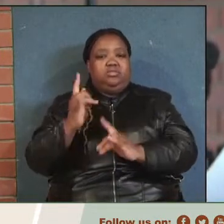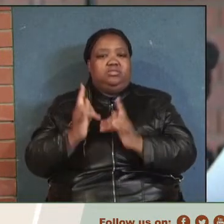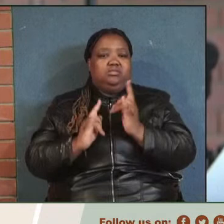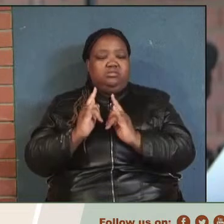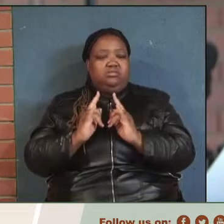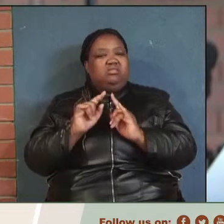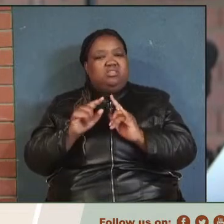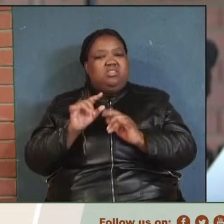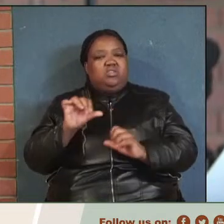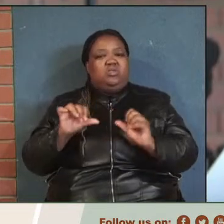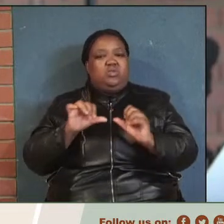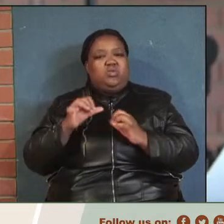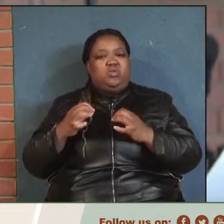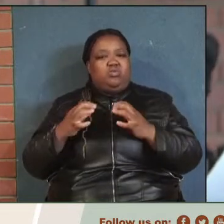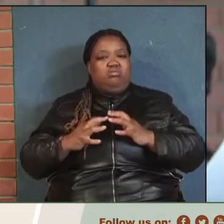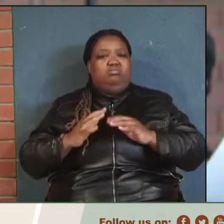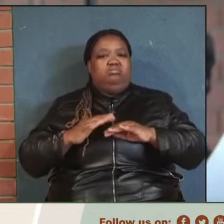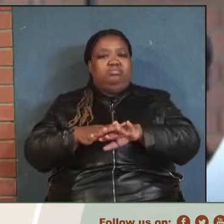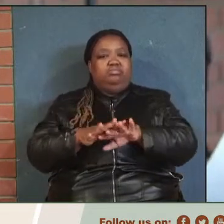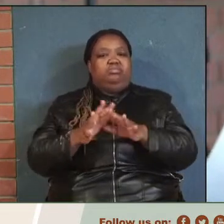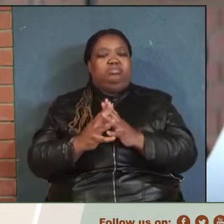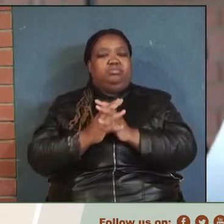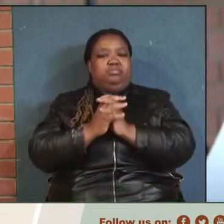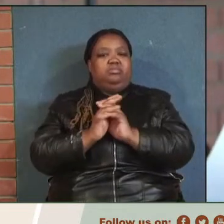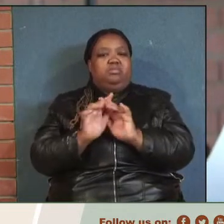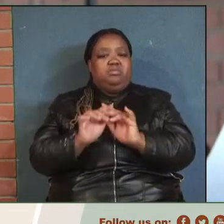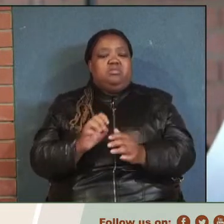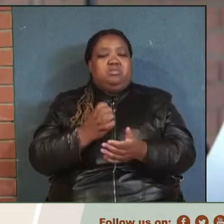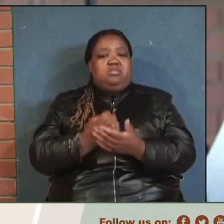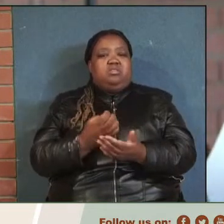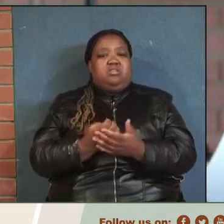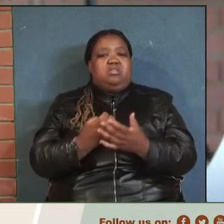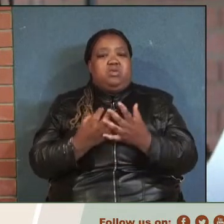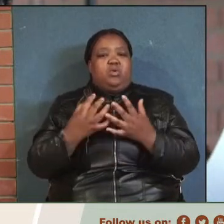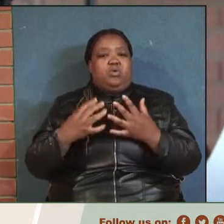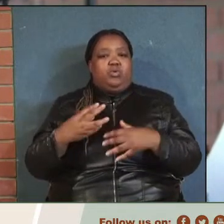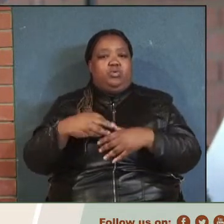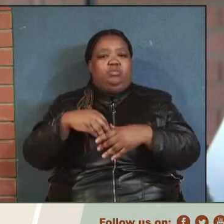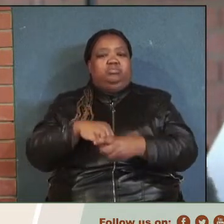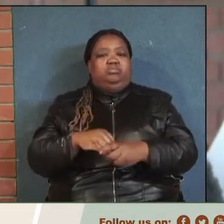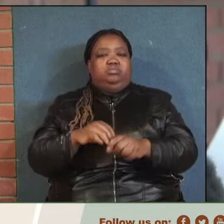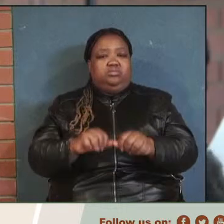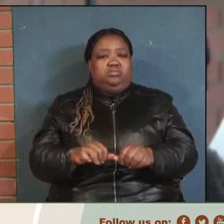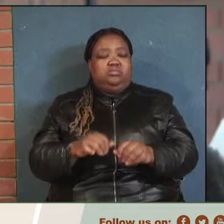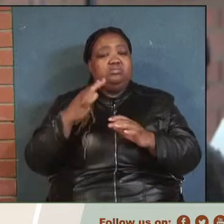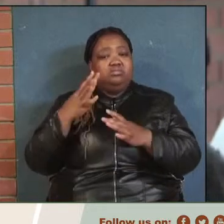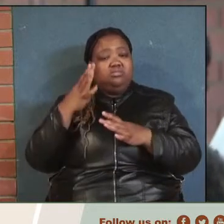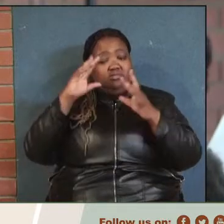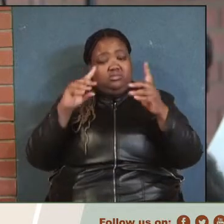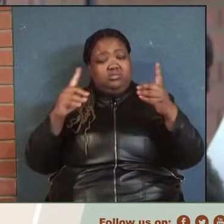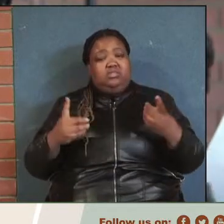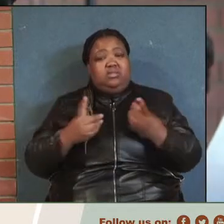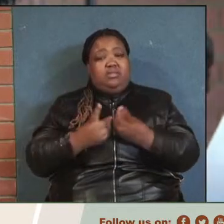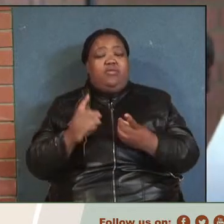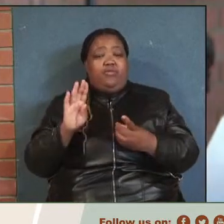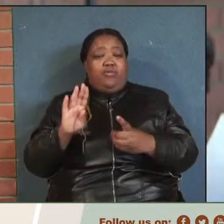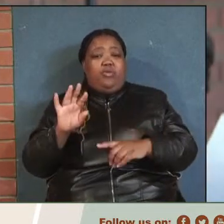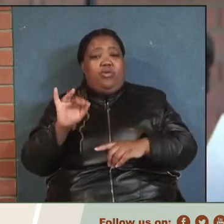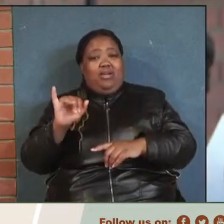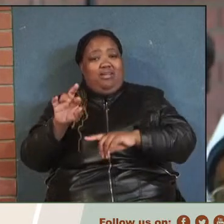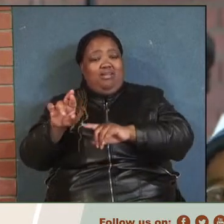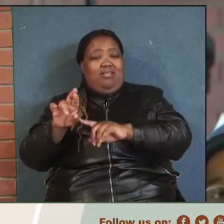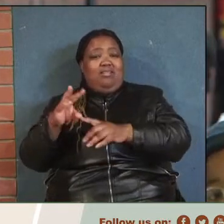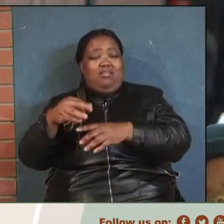social cohesion and economic inclusion. The department is aware that the 4IR requires an inclusive approach to